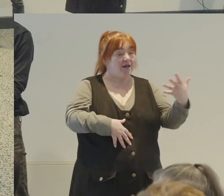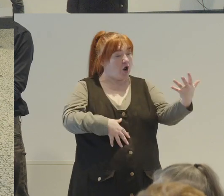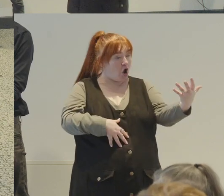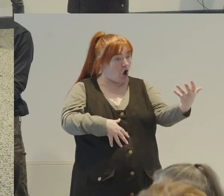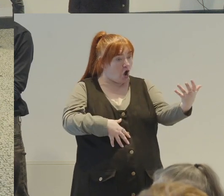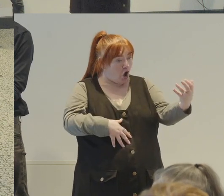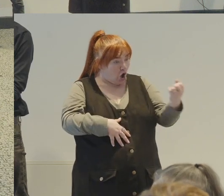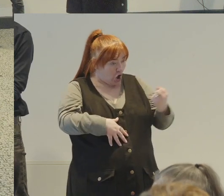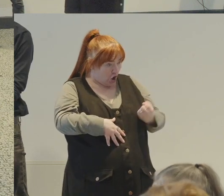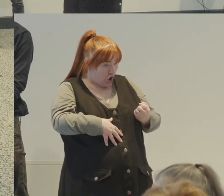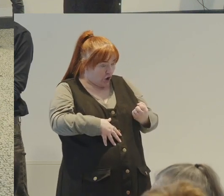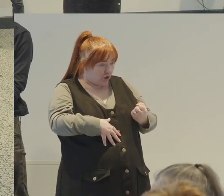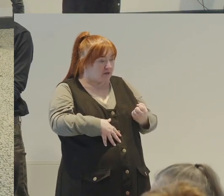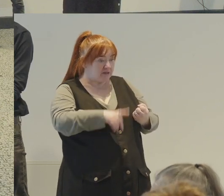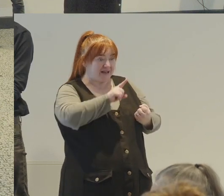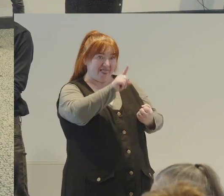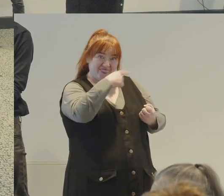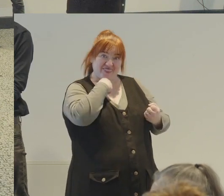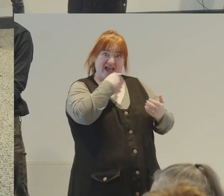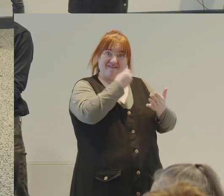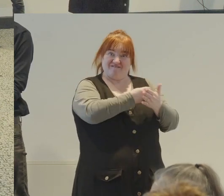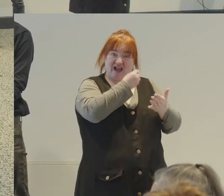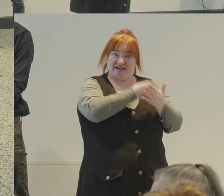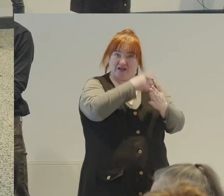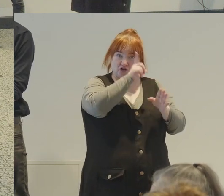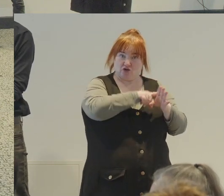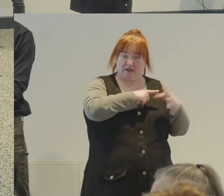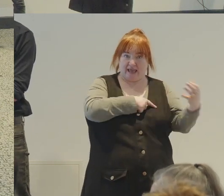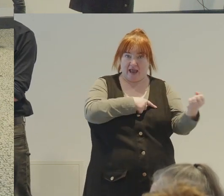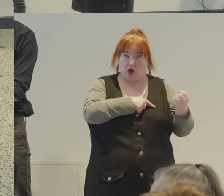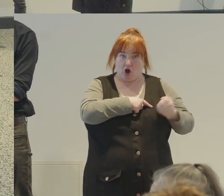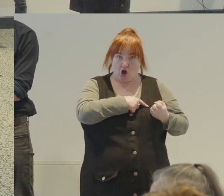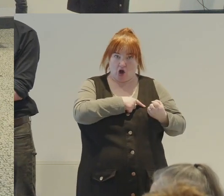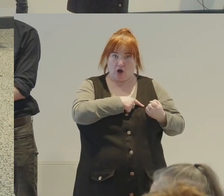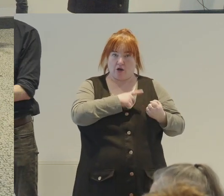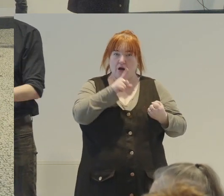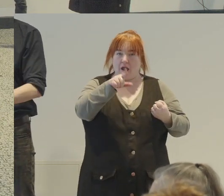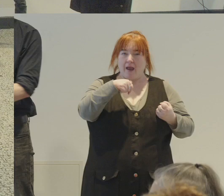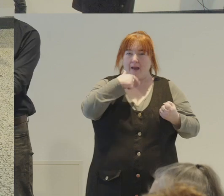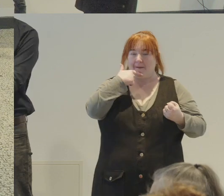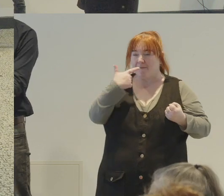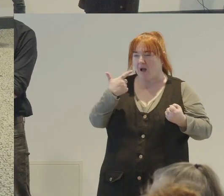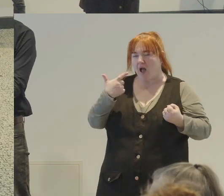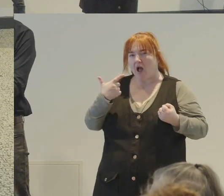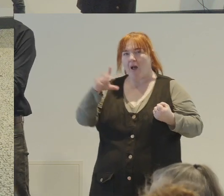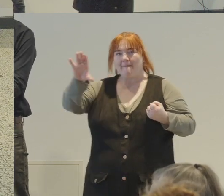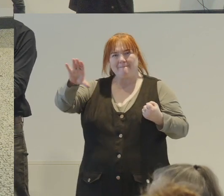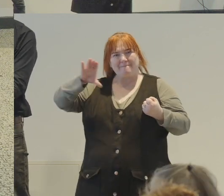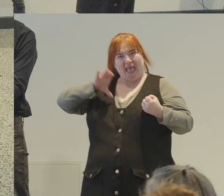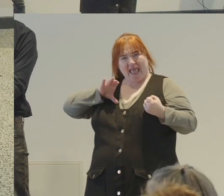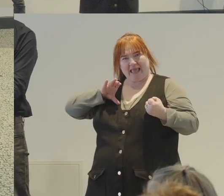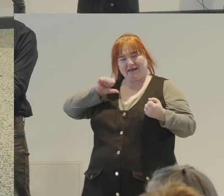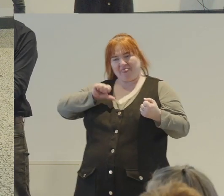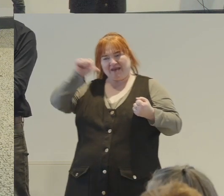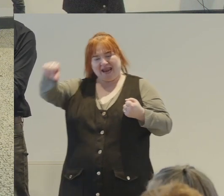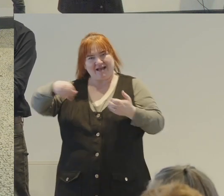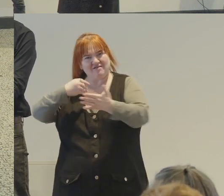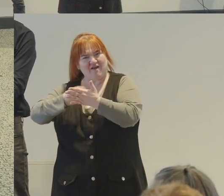the next financial year. It's March now, so it's probably on a lot of people's radars in terms of end of financial year.